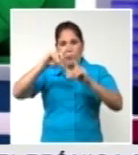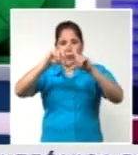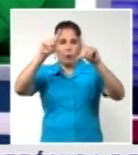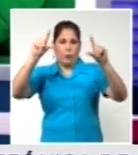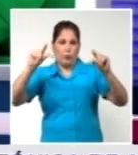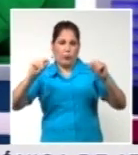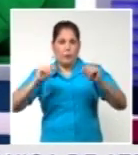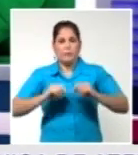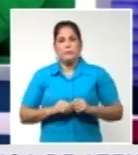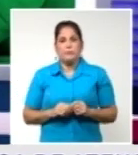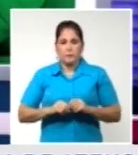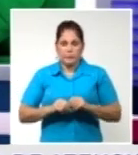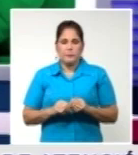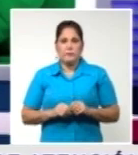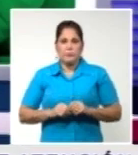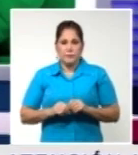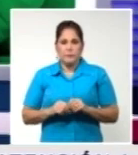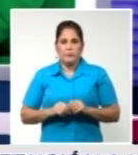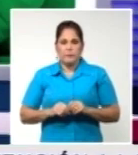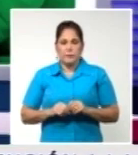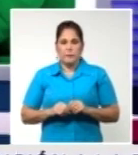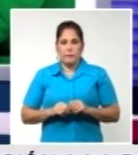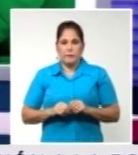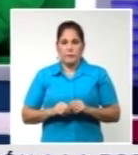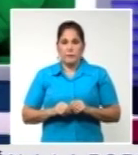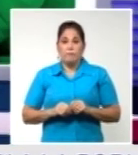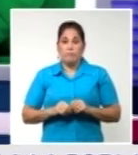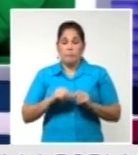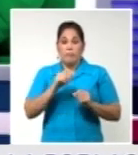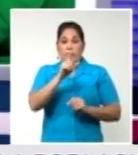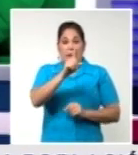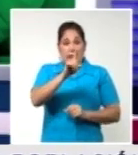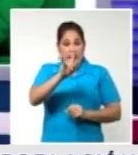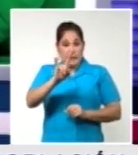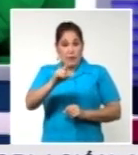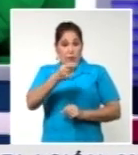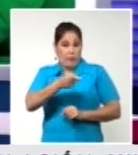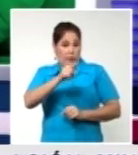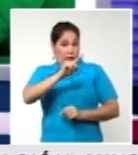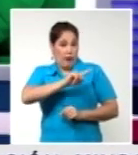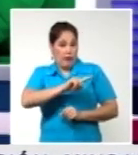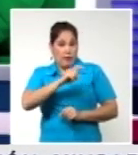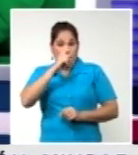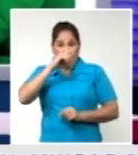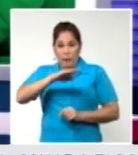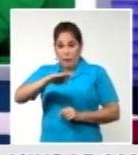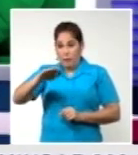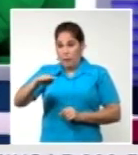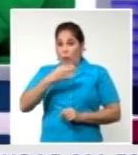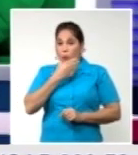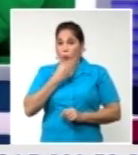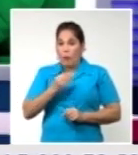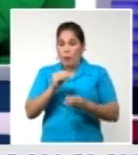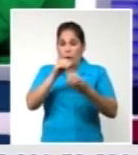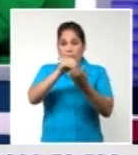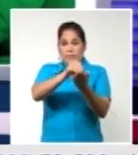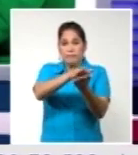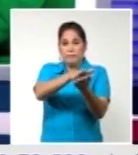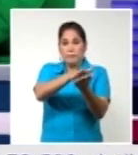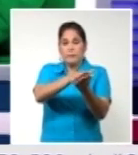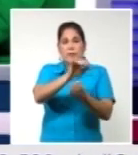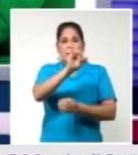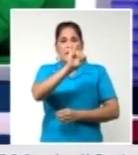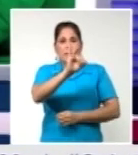cases diagnosed over the last 15 days. By age group, 22 positive